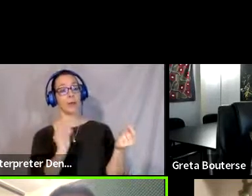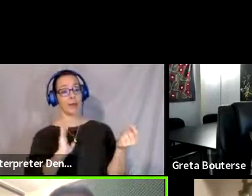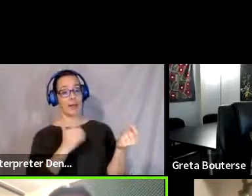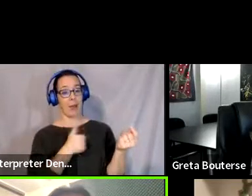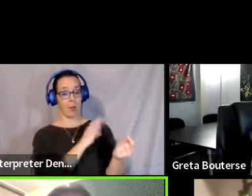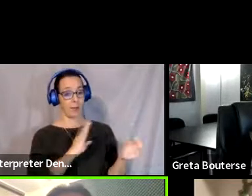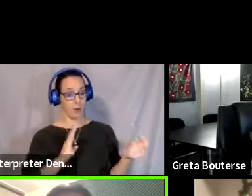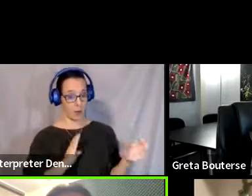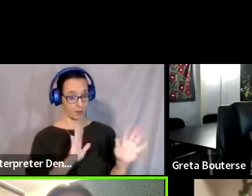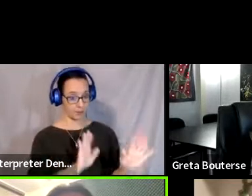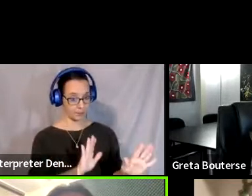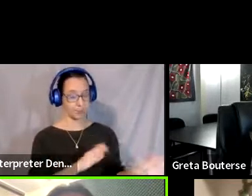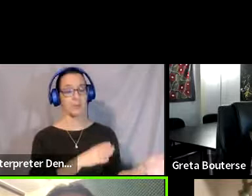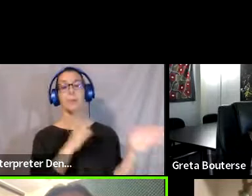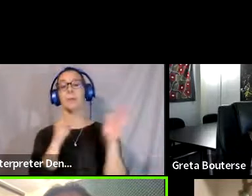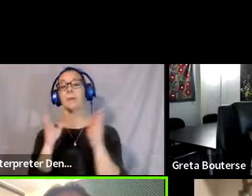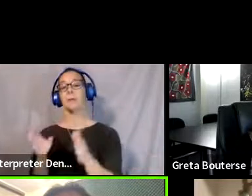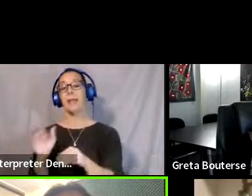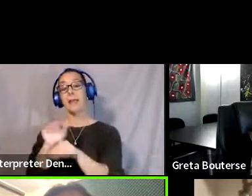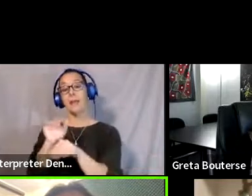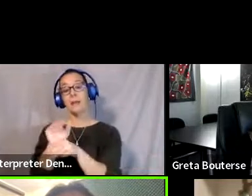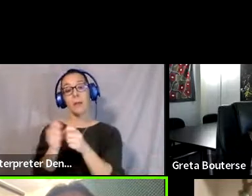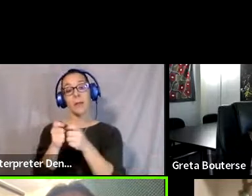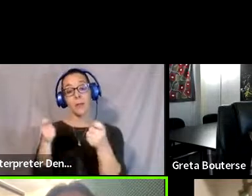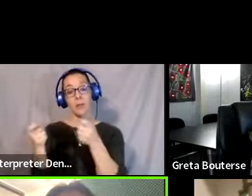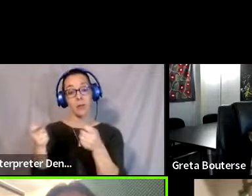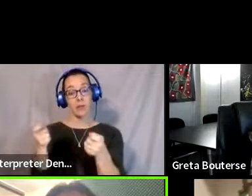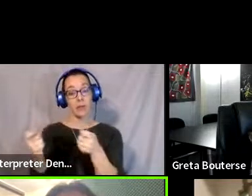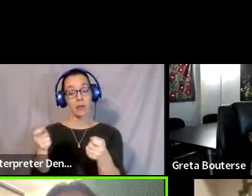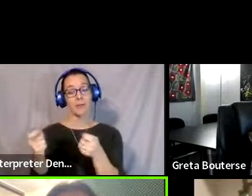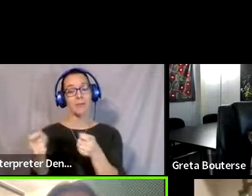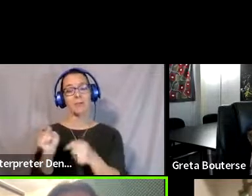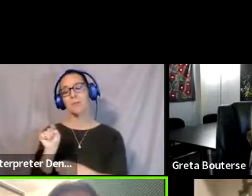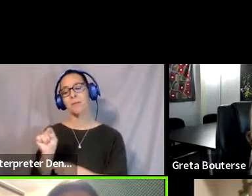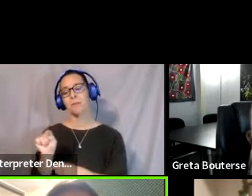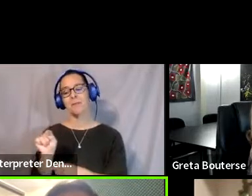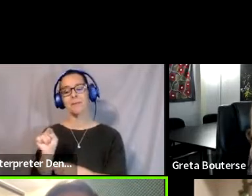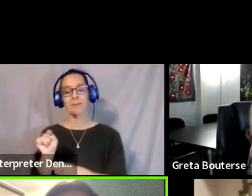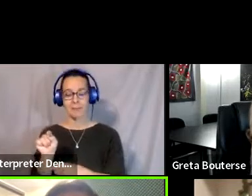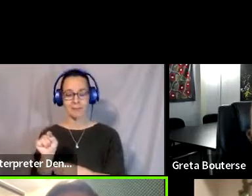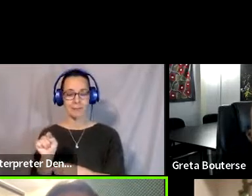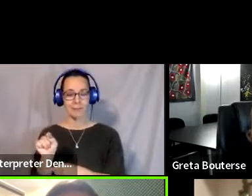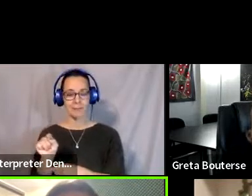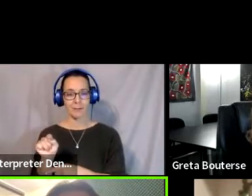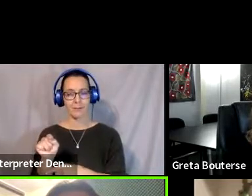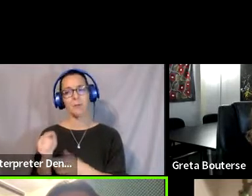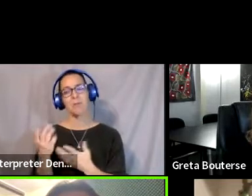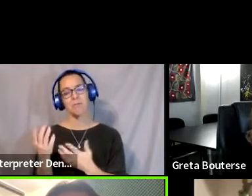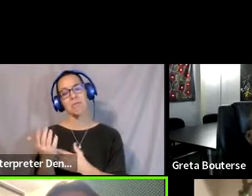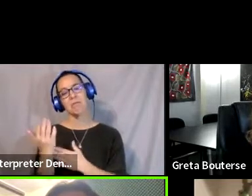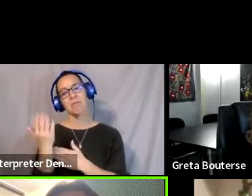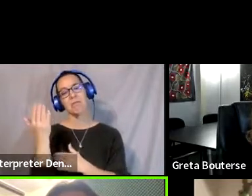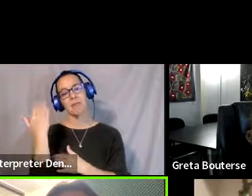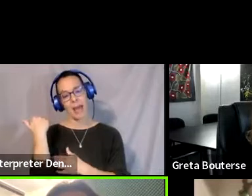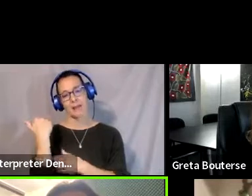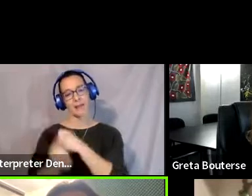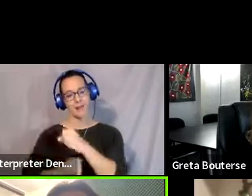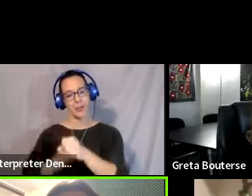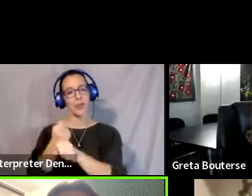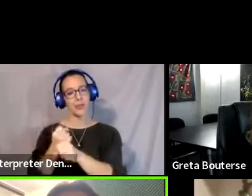board. And this is evening with the administration. We had it in the previous years as